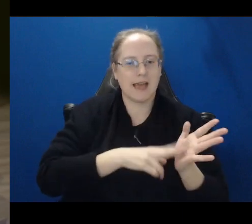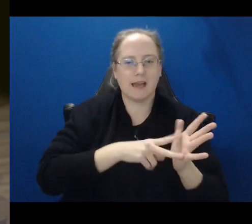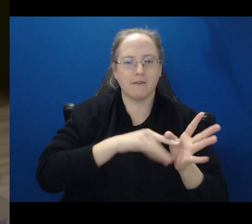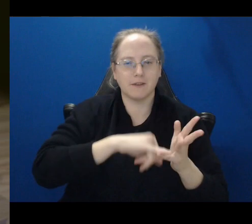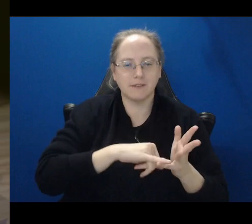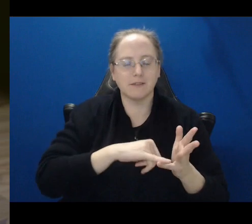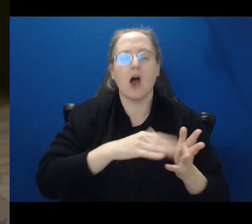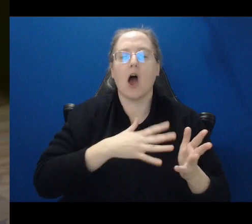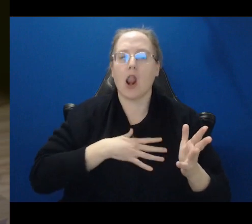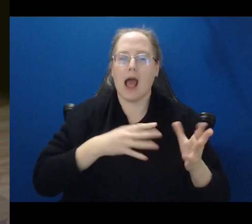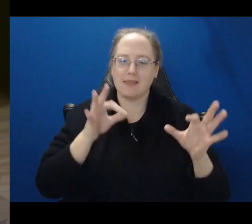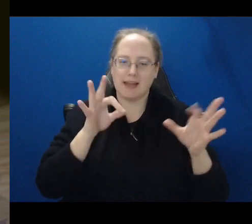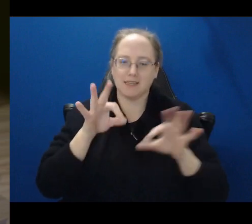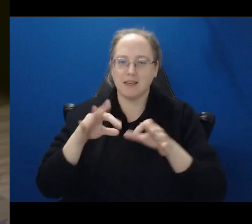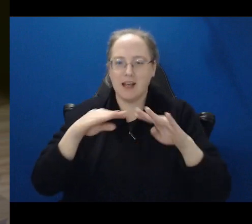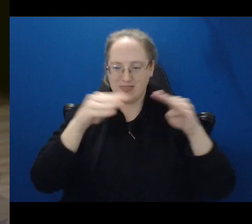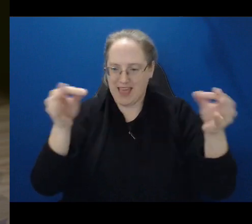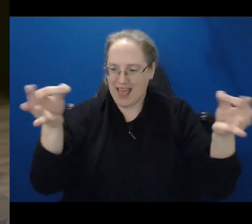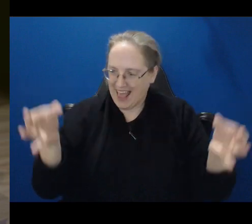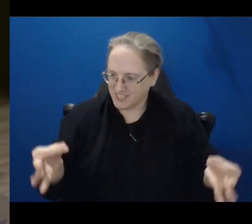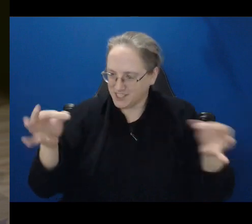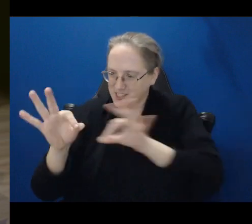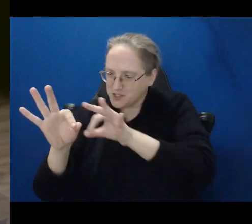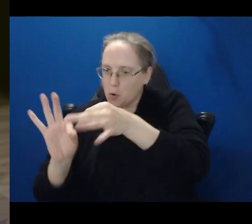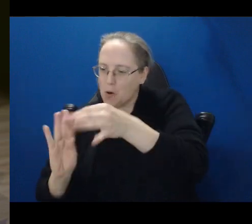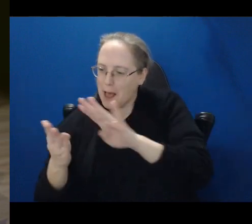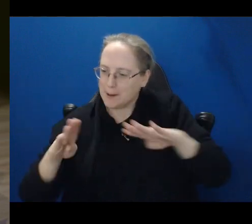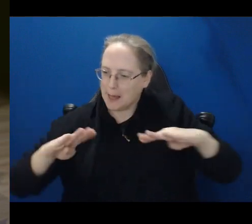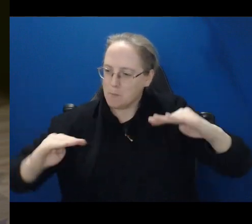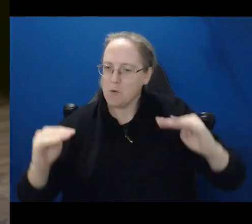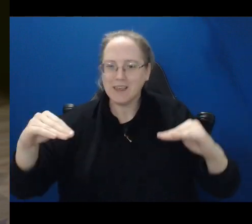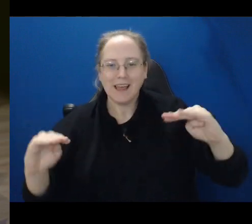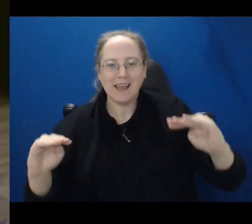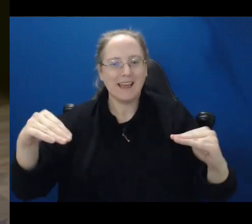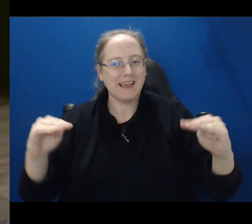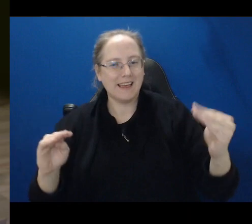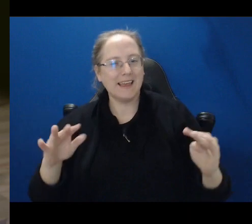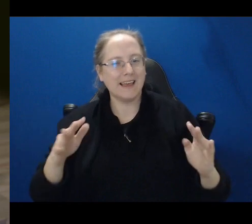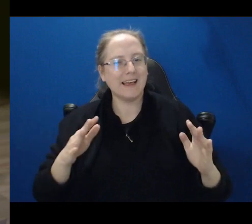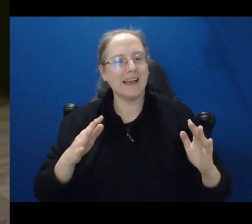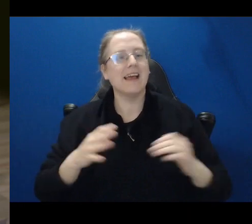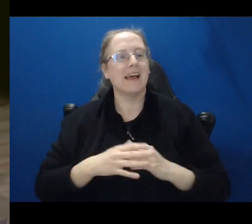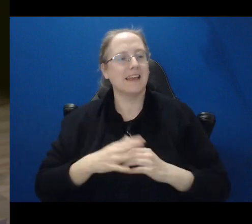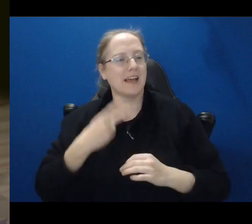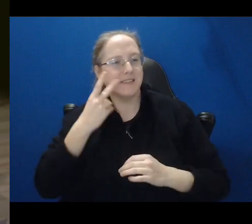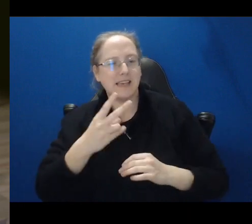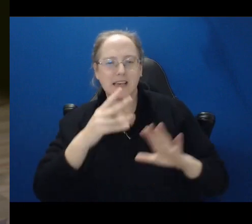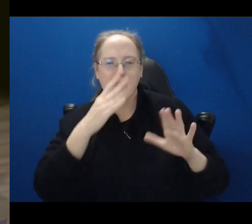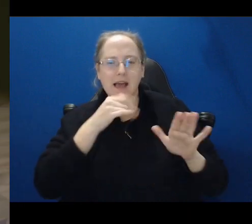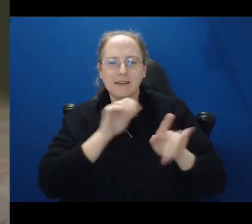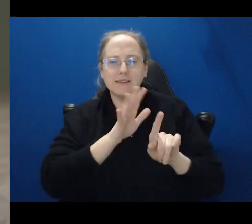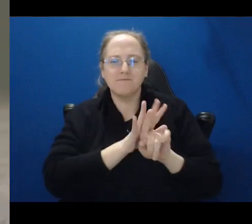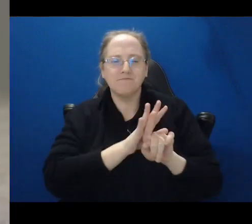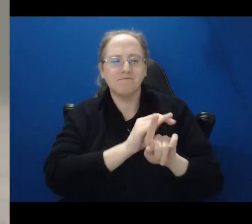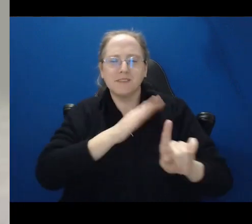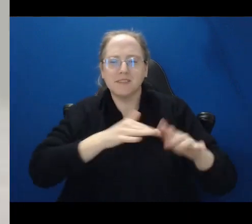it moves and ripples, and it is animated. And I think, even the shadows on it, and, people have asked,